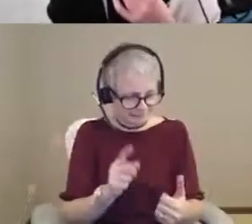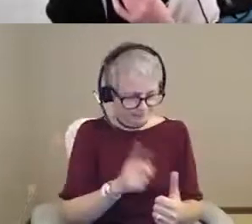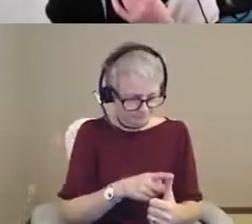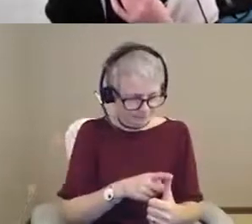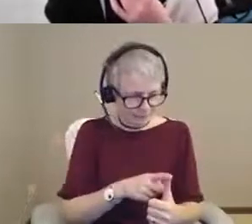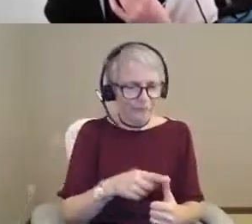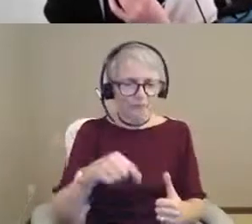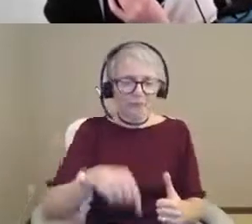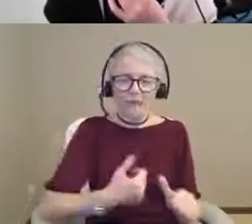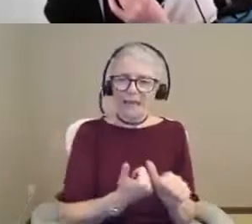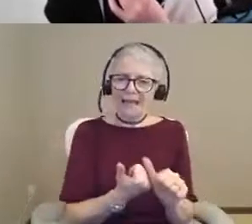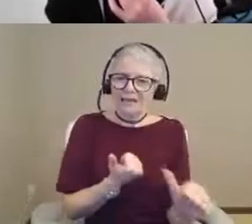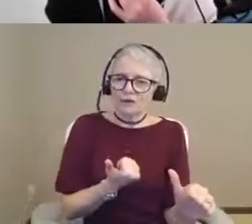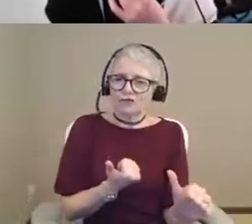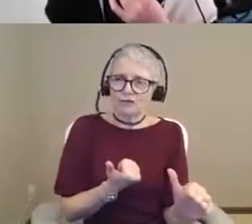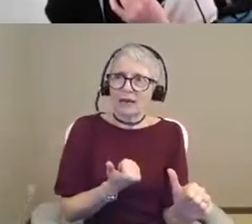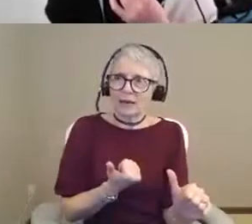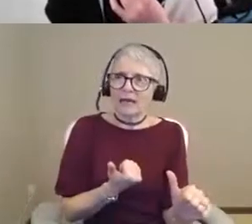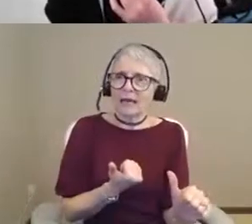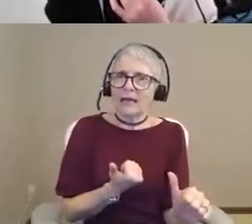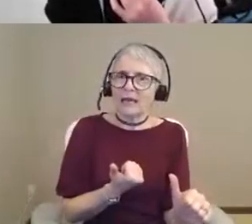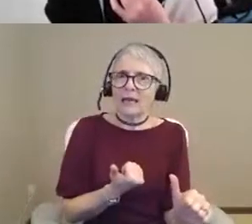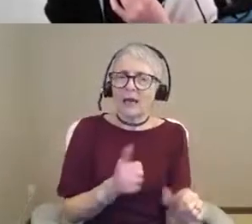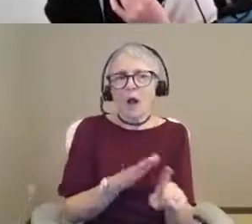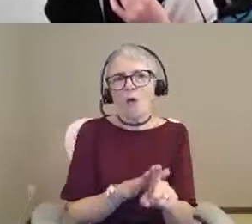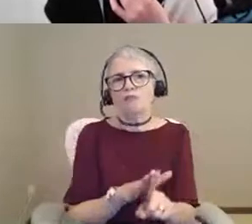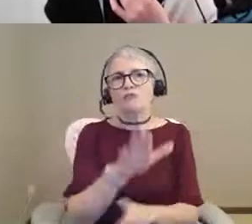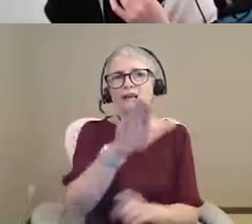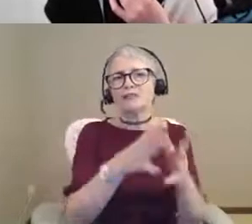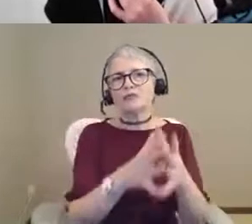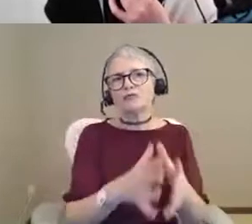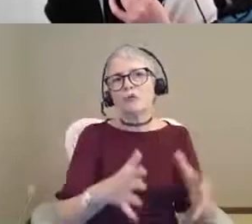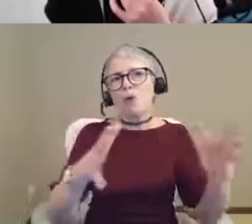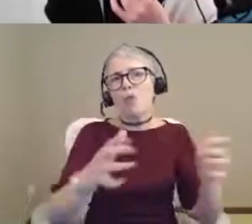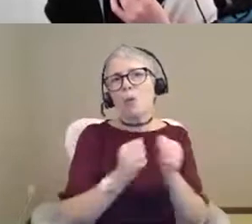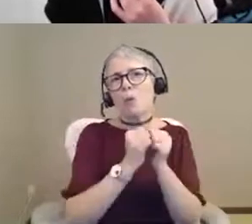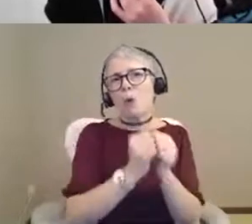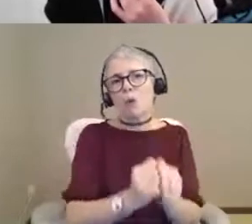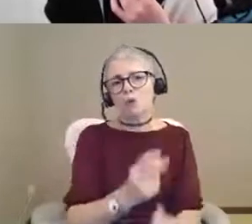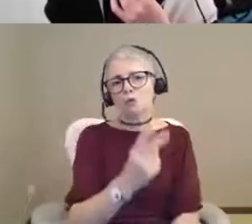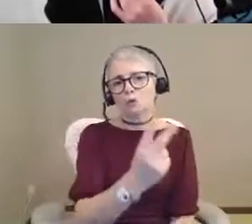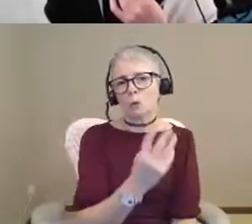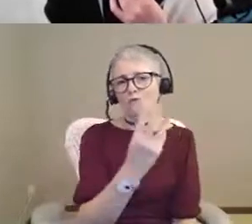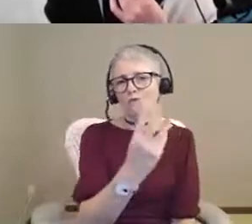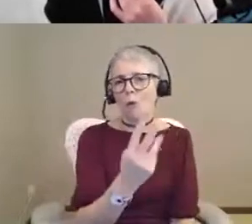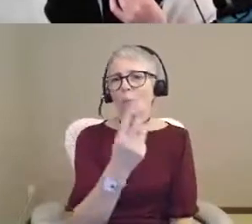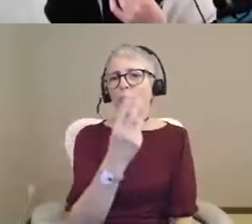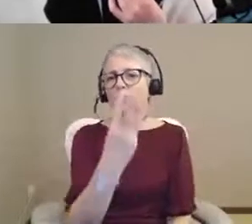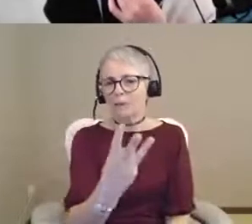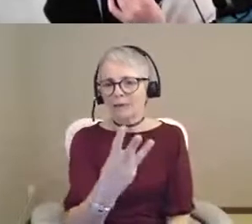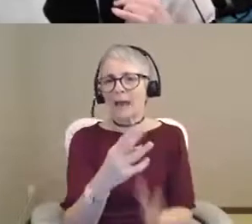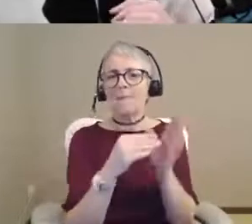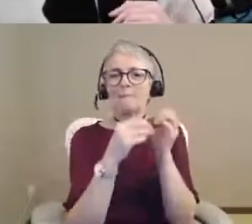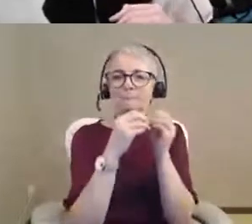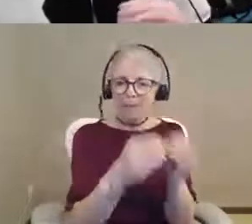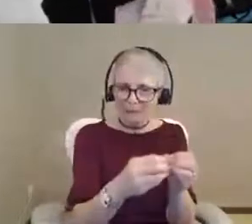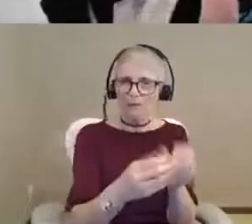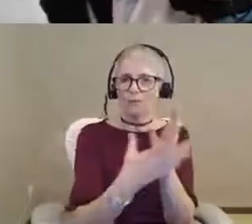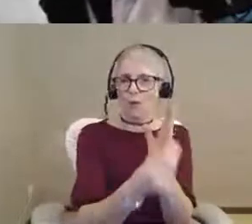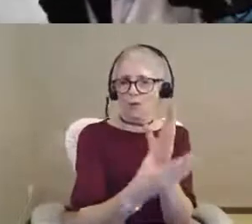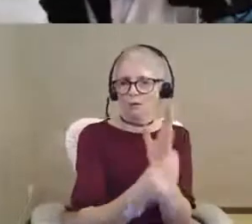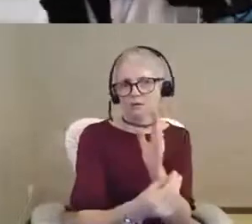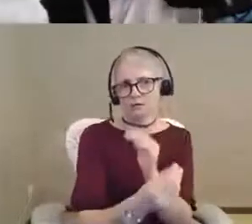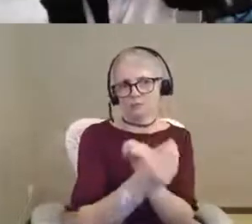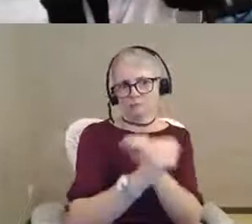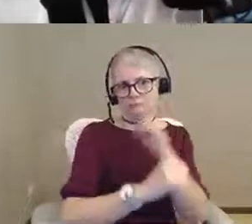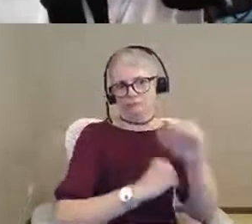industry, we have projected growth to be worth about $243 billion by 2022